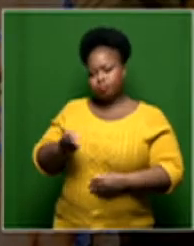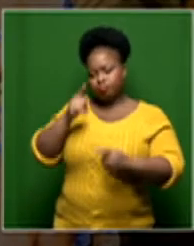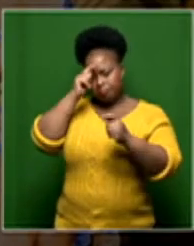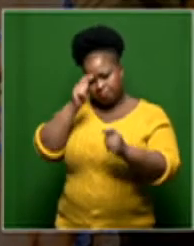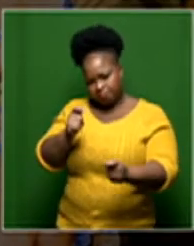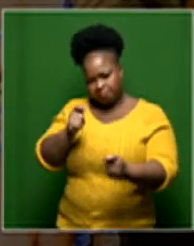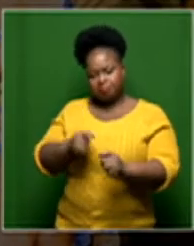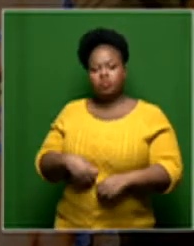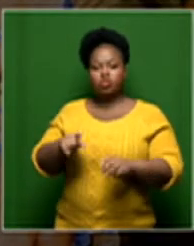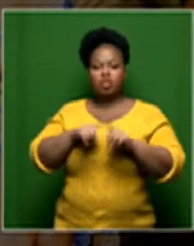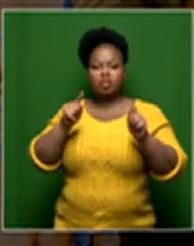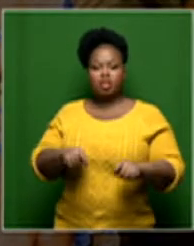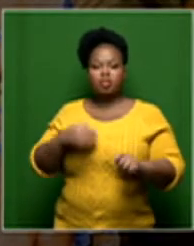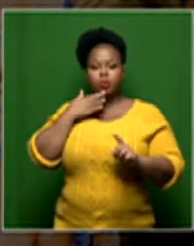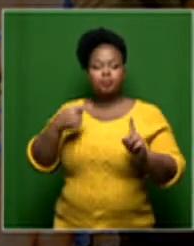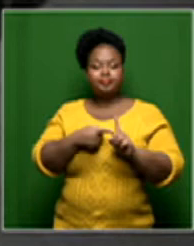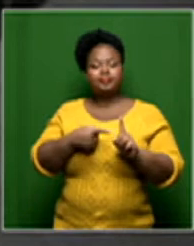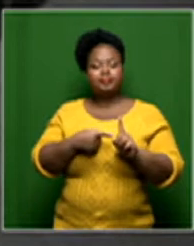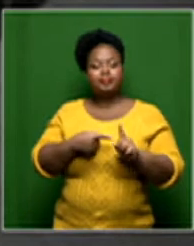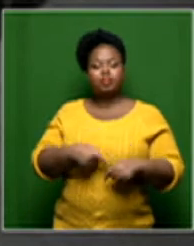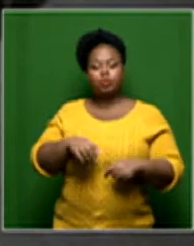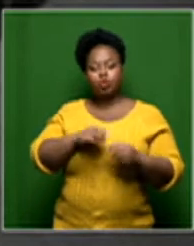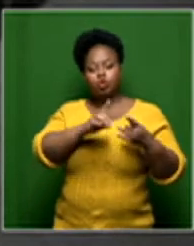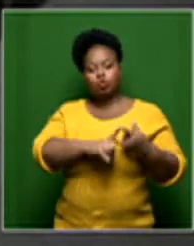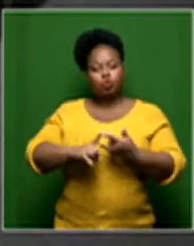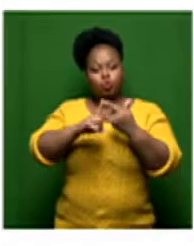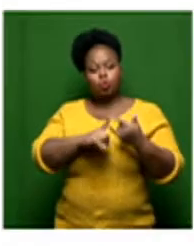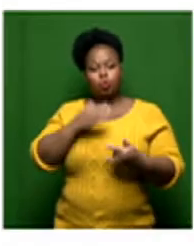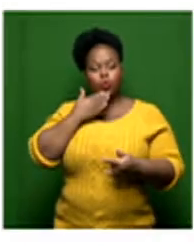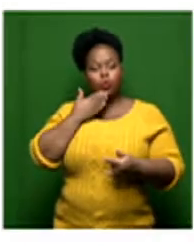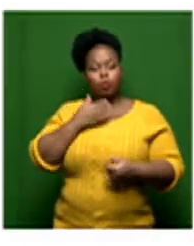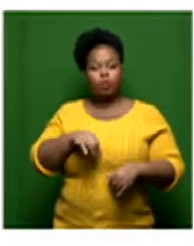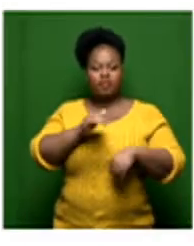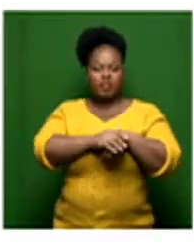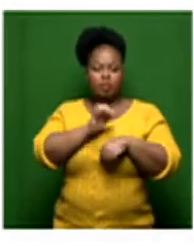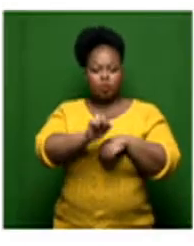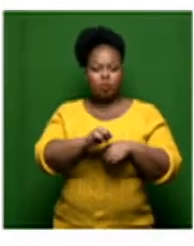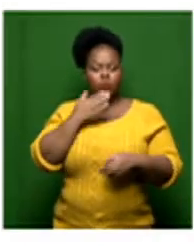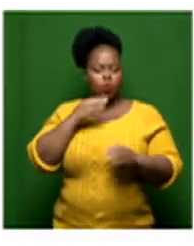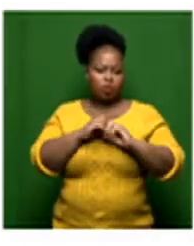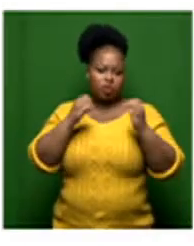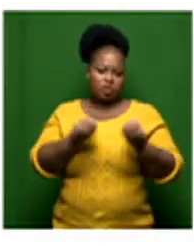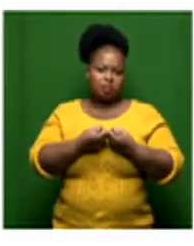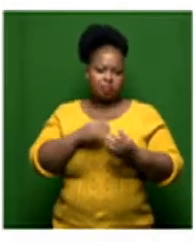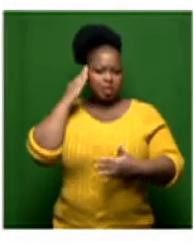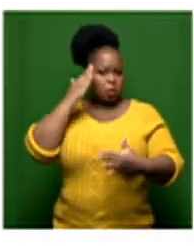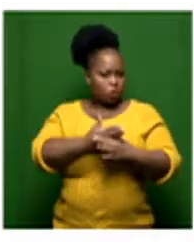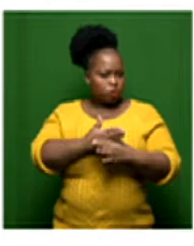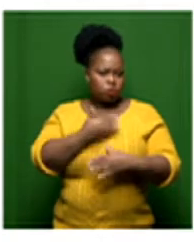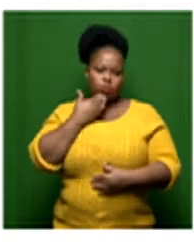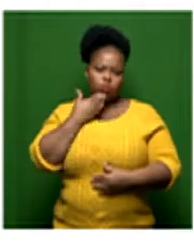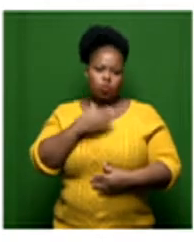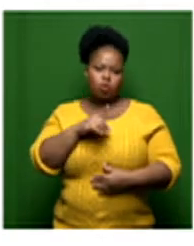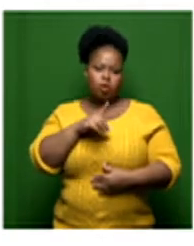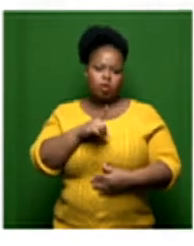tribute to the theatre doyenne, we're joined on Zoom by her good friend, clinical and organisational psychologist,